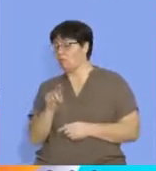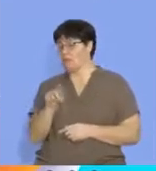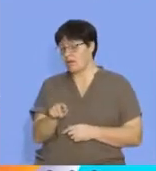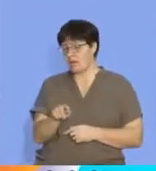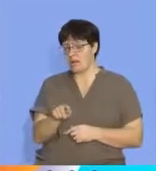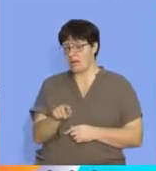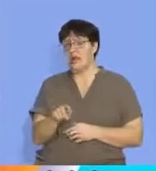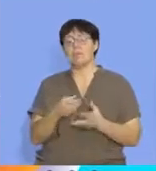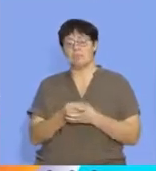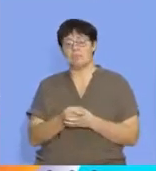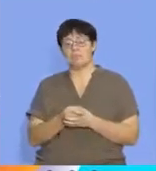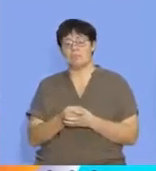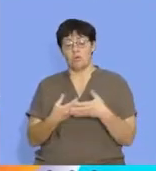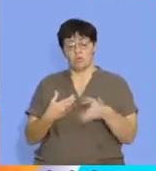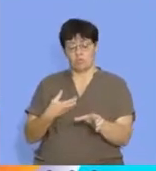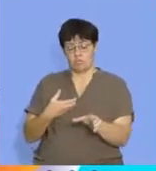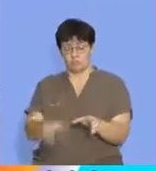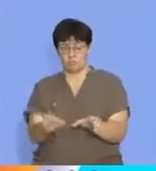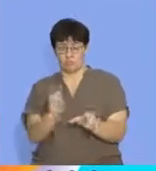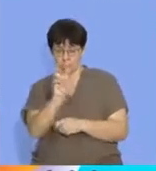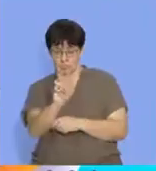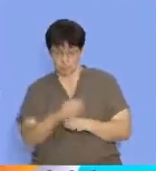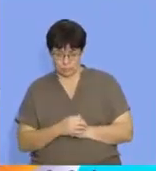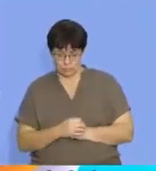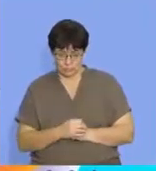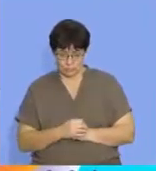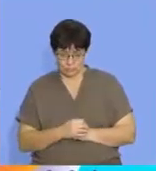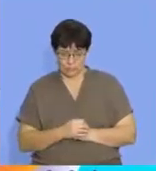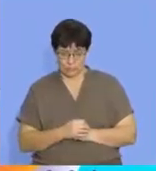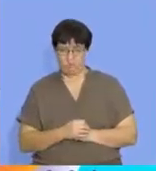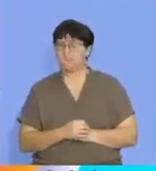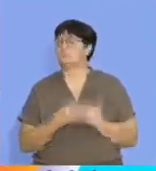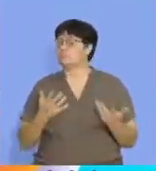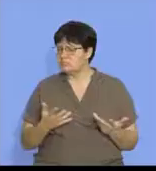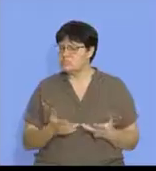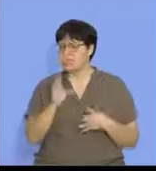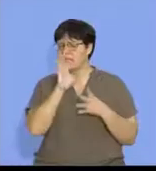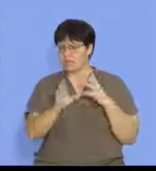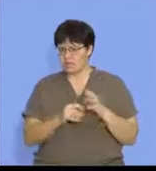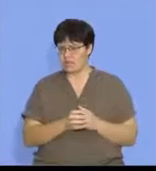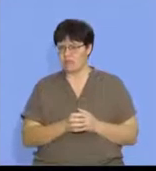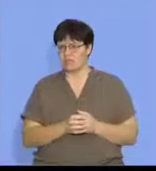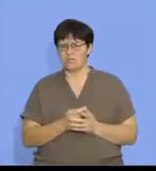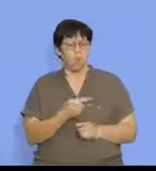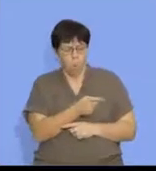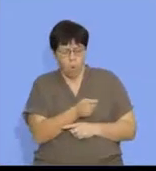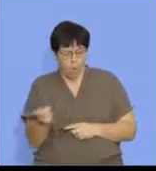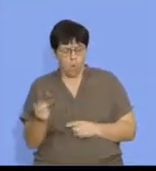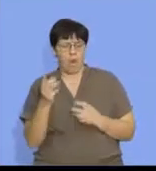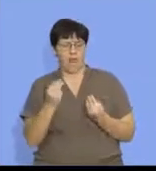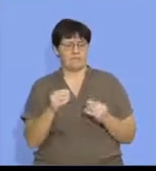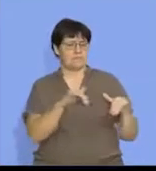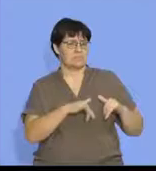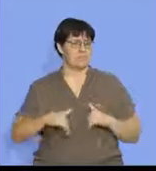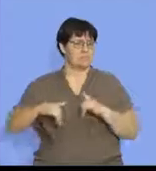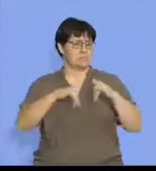actually divided it into two groups. So first of all, right, when we looked at the characteristics, what did they all have in common? Because as